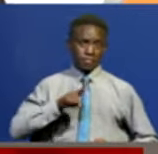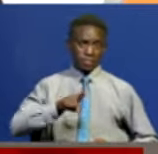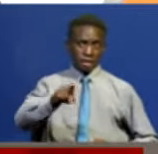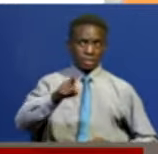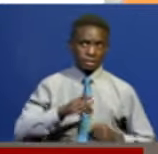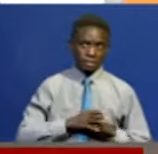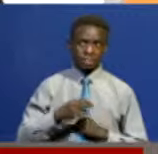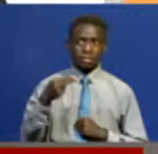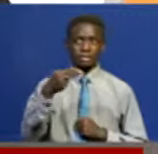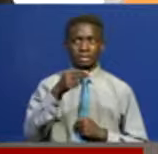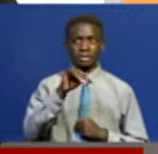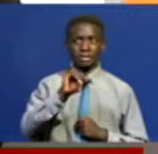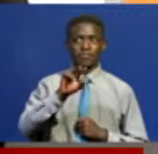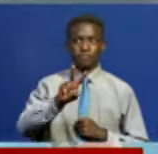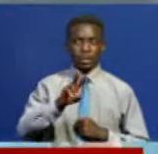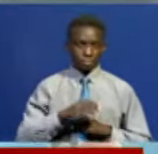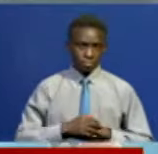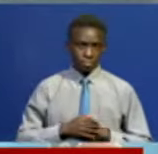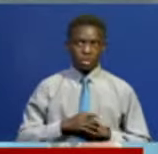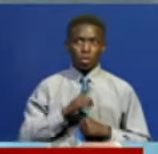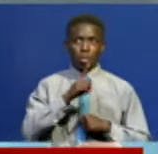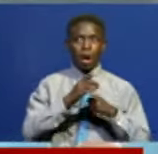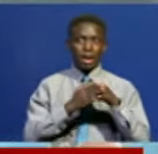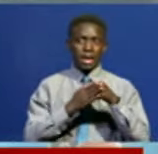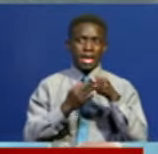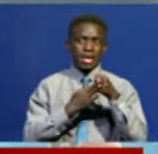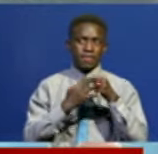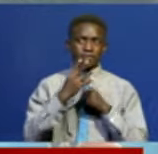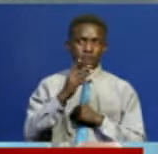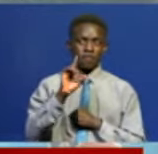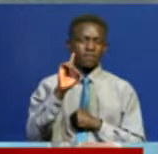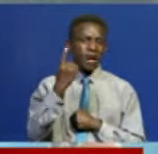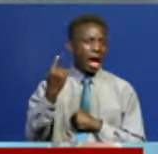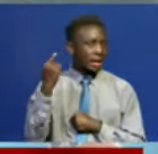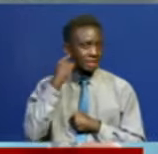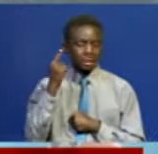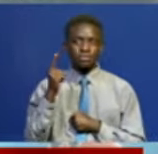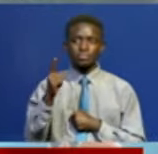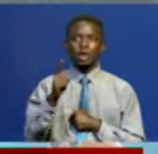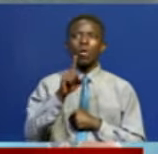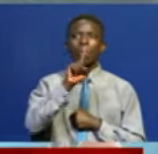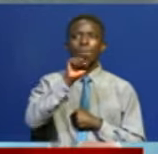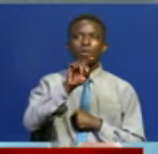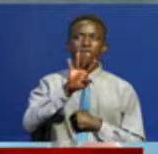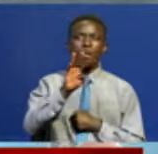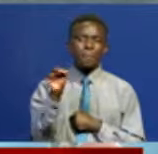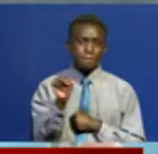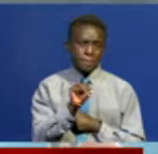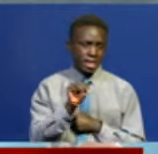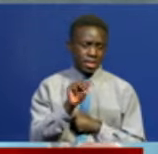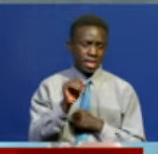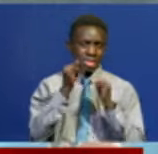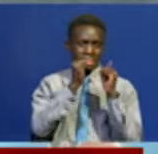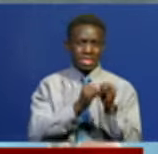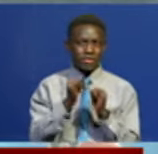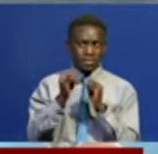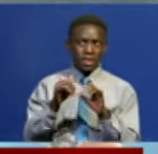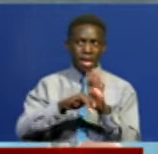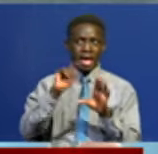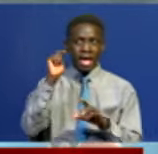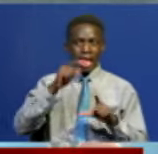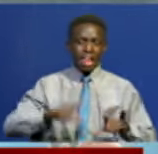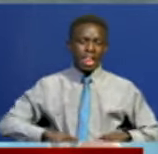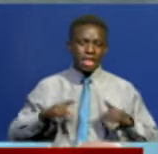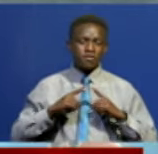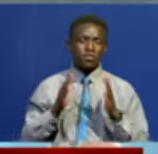the year 1984. 1.4 million individuals are living in Kenya with HIV. New